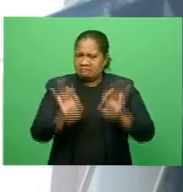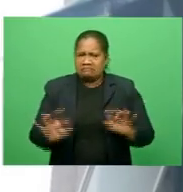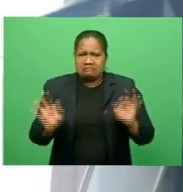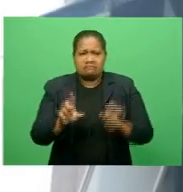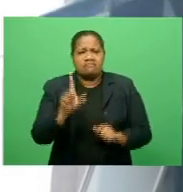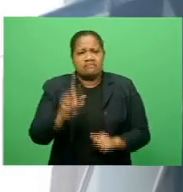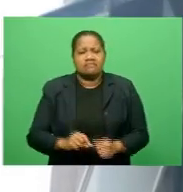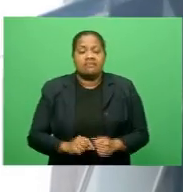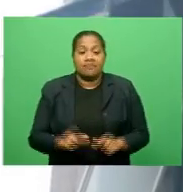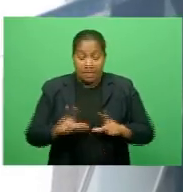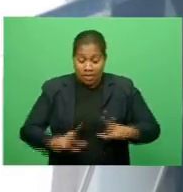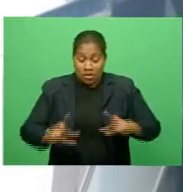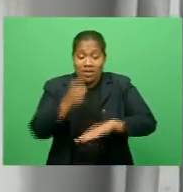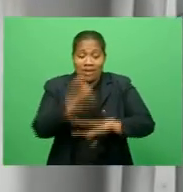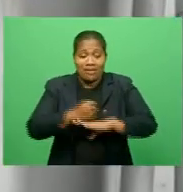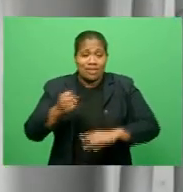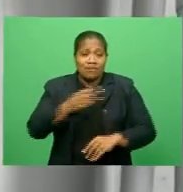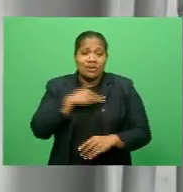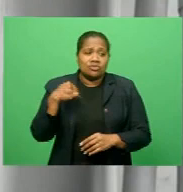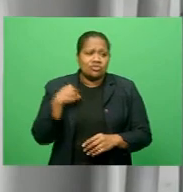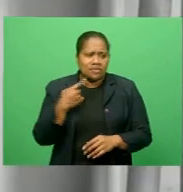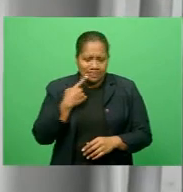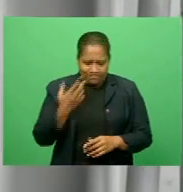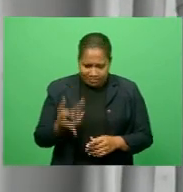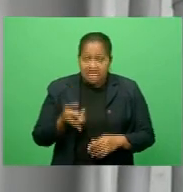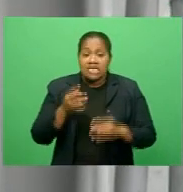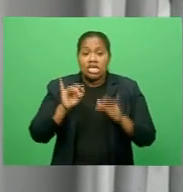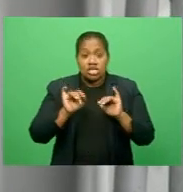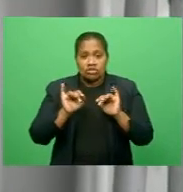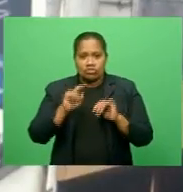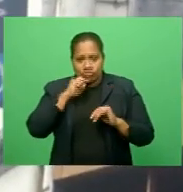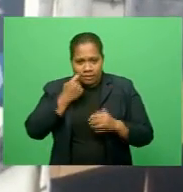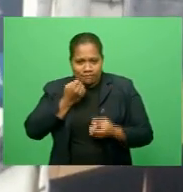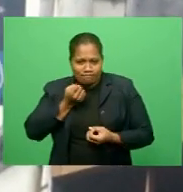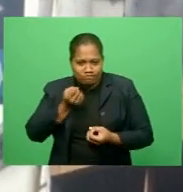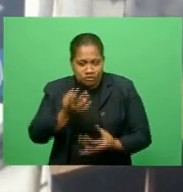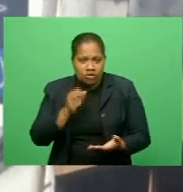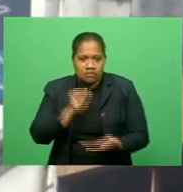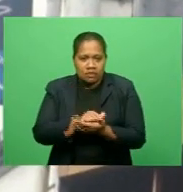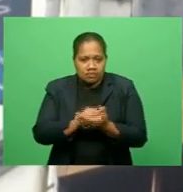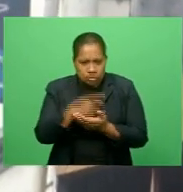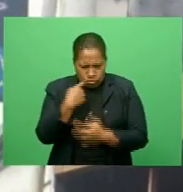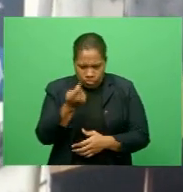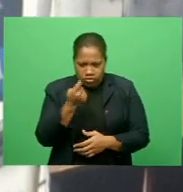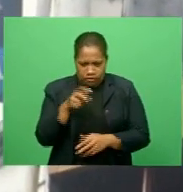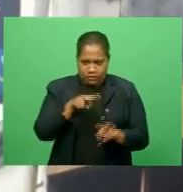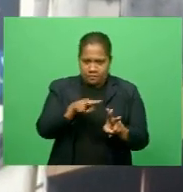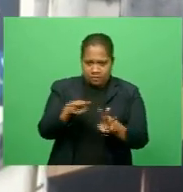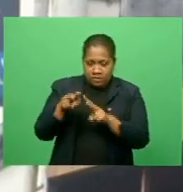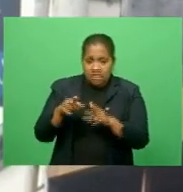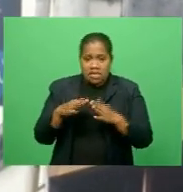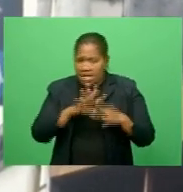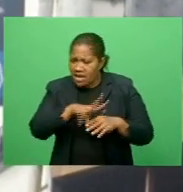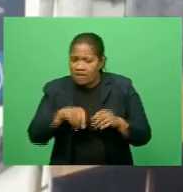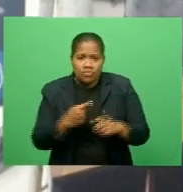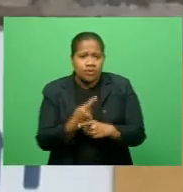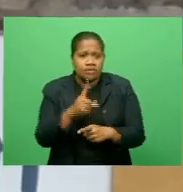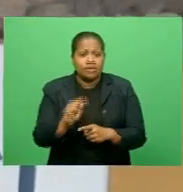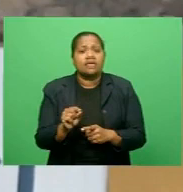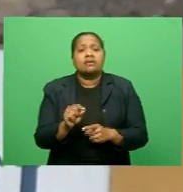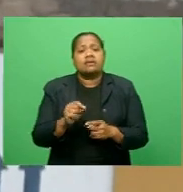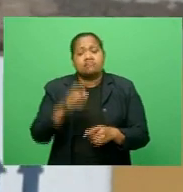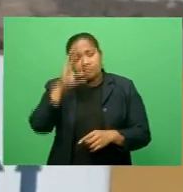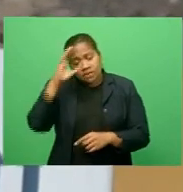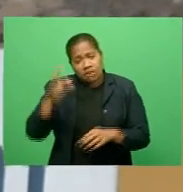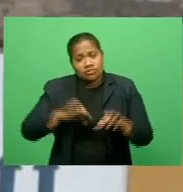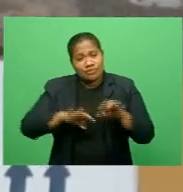local government ministry assures this issue will be addressed soon. We are reviewing Town and Country Planning Act at the moment,